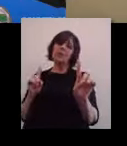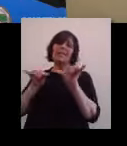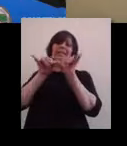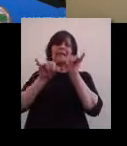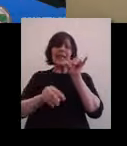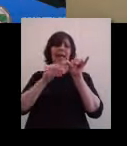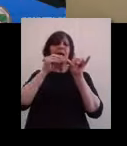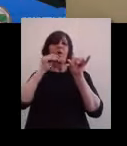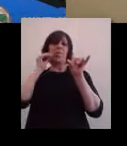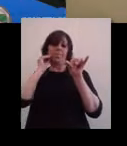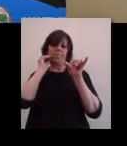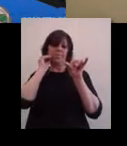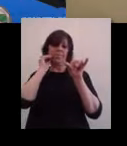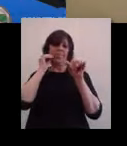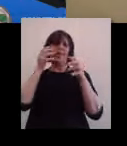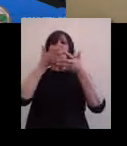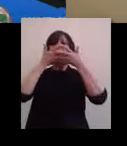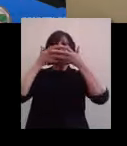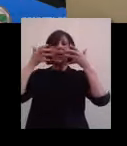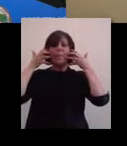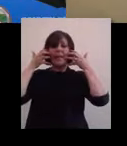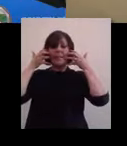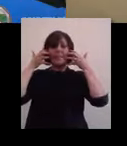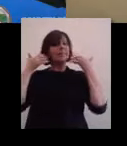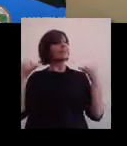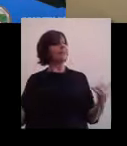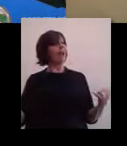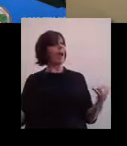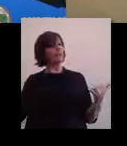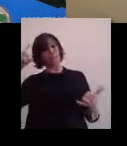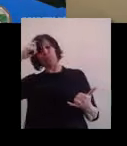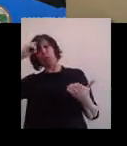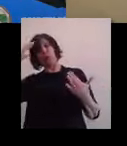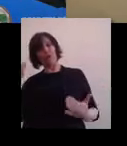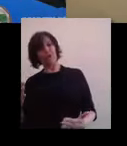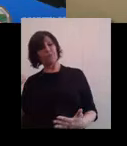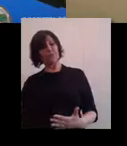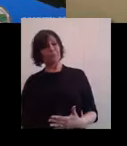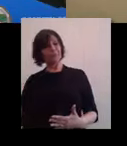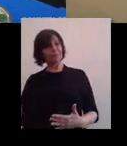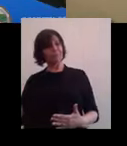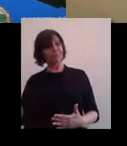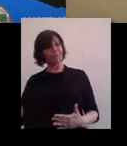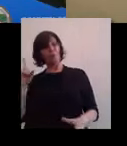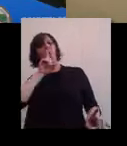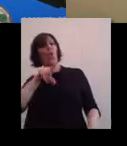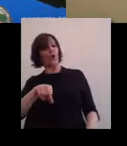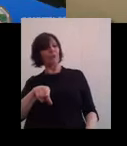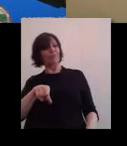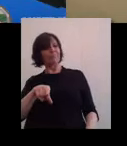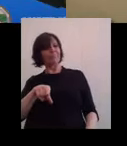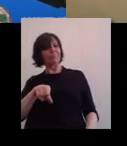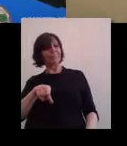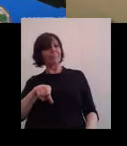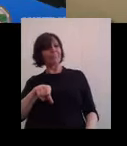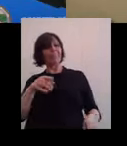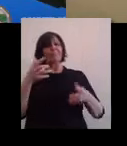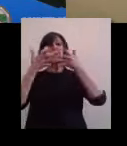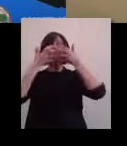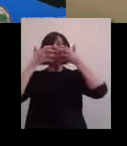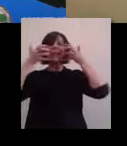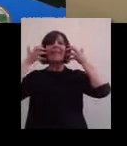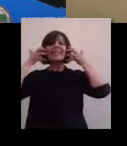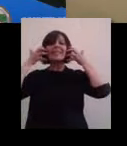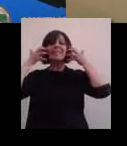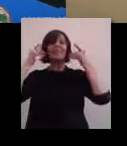other, and now, based on the governor's proposal, or order, we have to wear our masks. So when you're out in